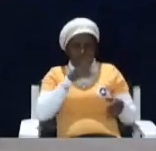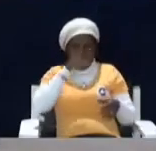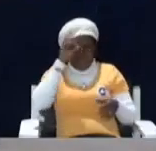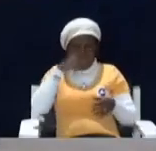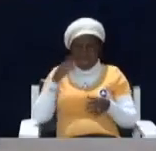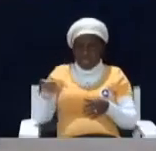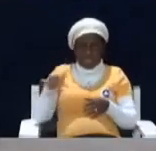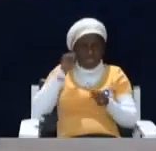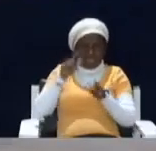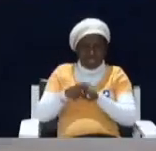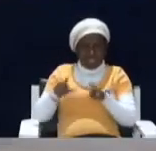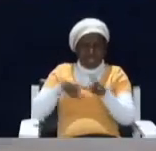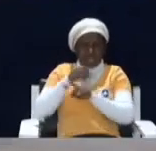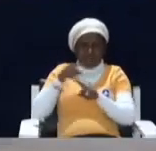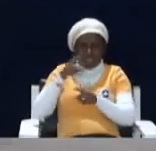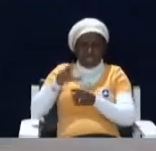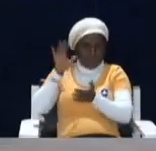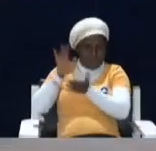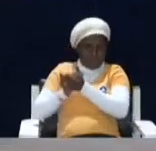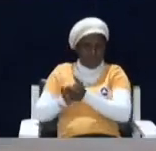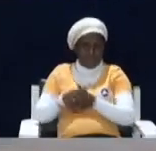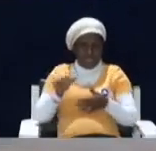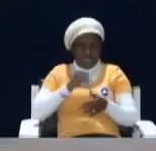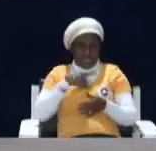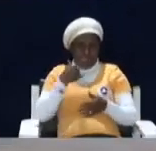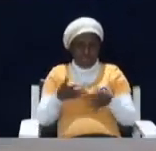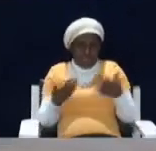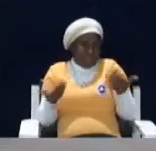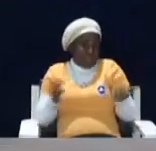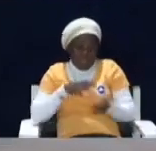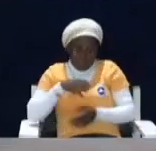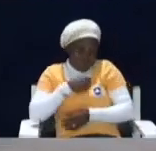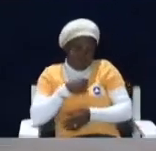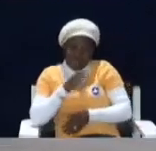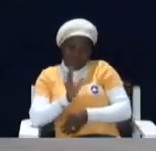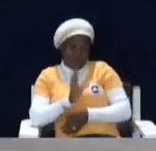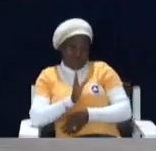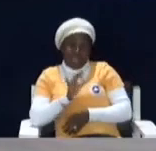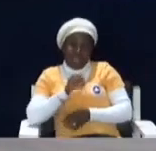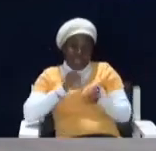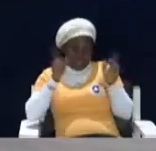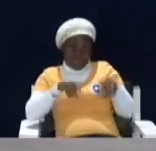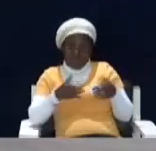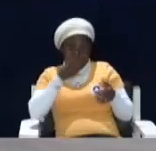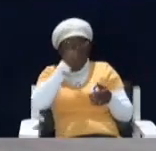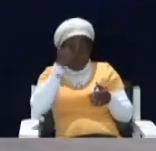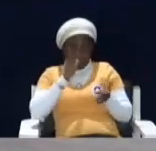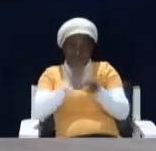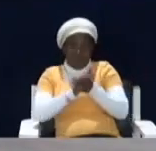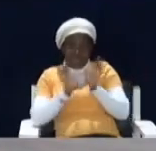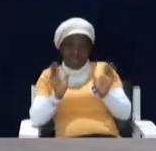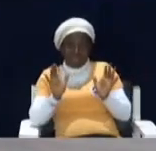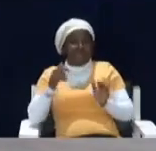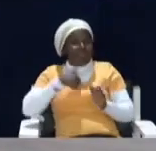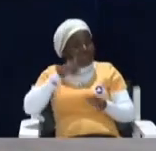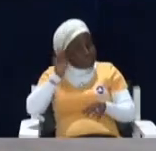"Sister, when are you getting married?" I told him, I said, "I'm sorry. I never came here because of marriage. I needed a job." He said,